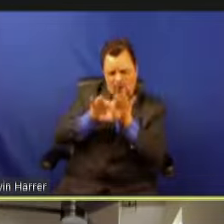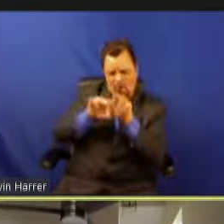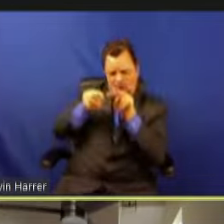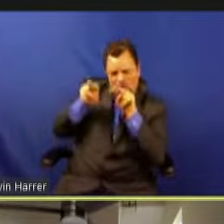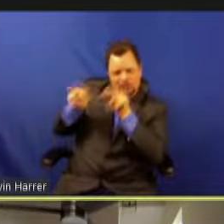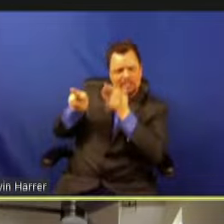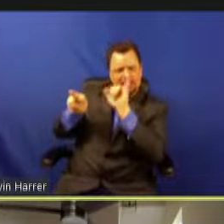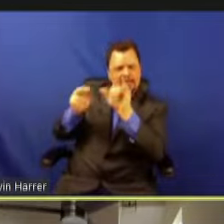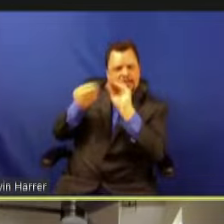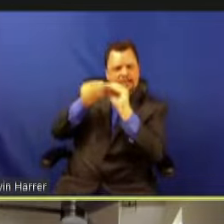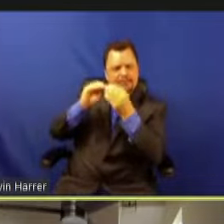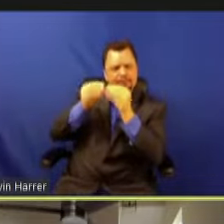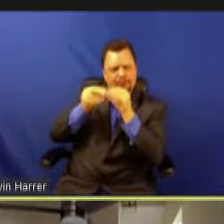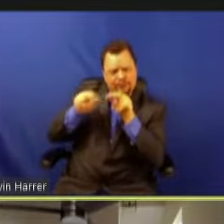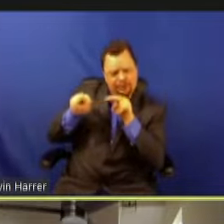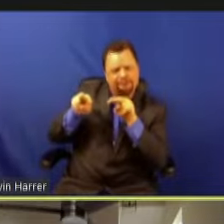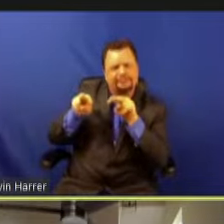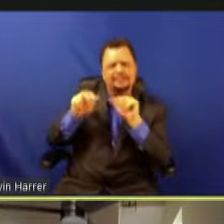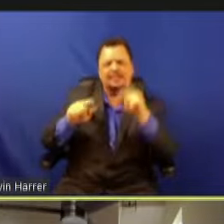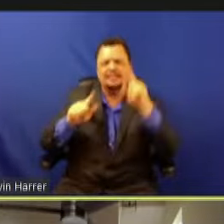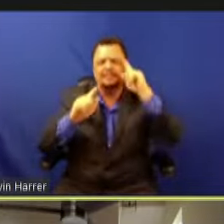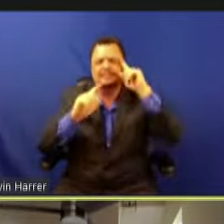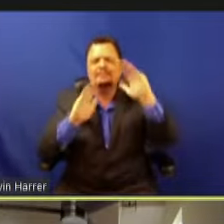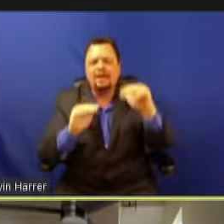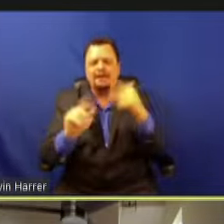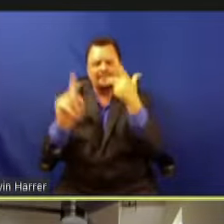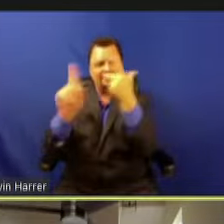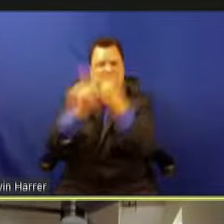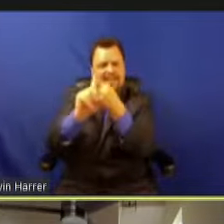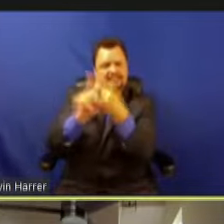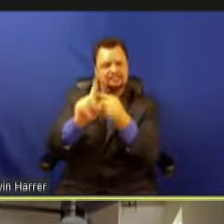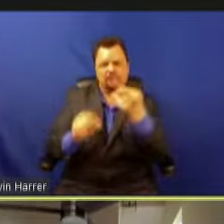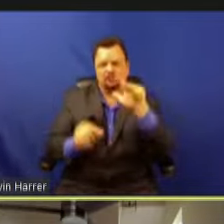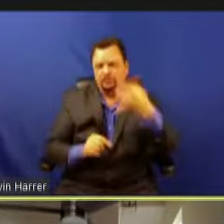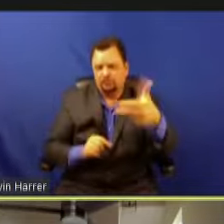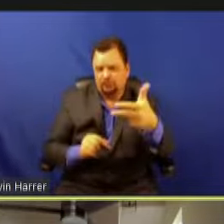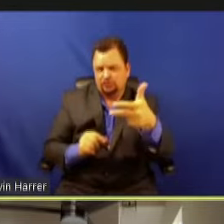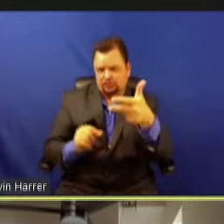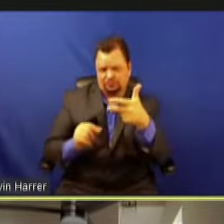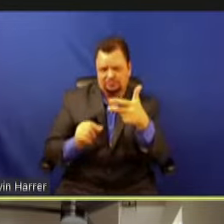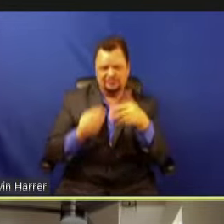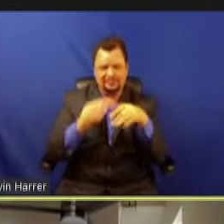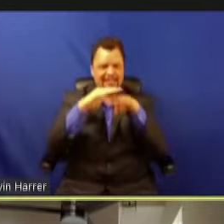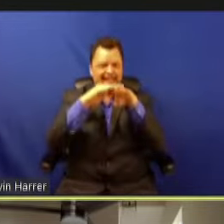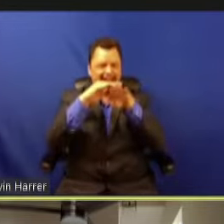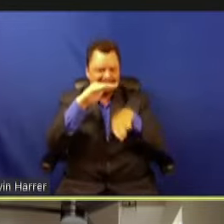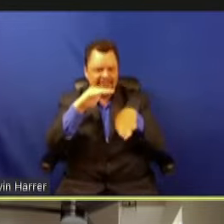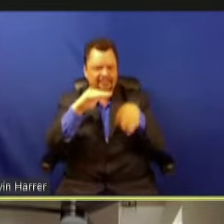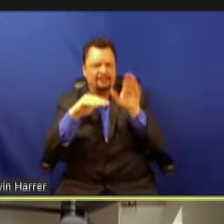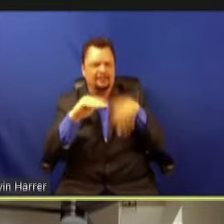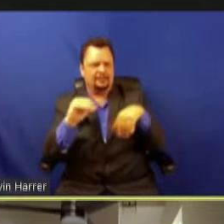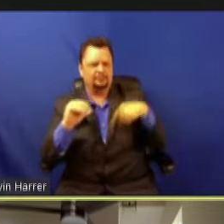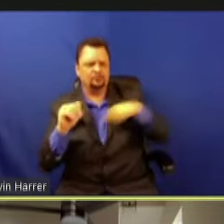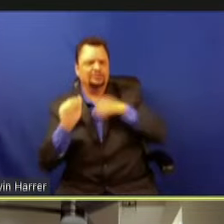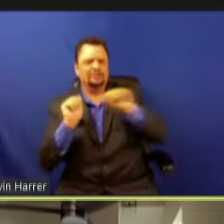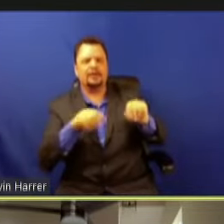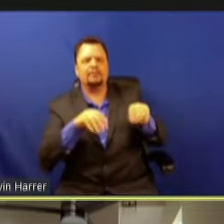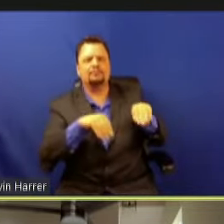is much less than the capacity that we're able to provide. Next slide.